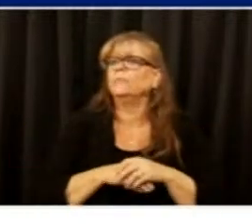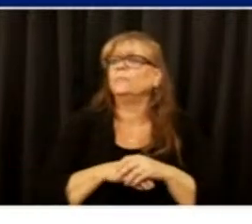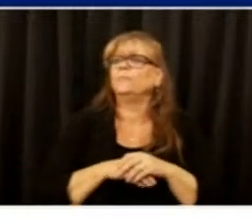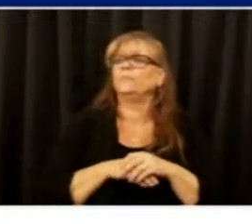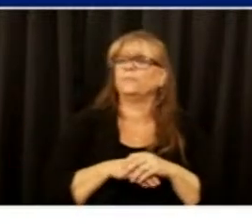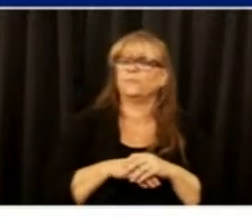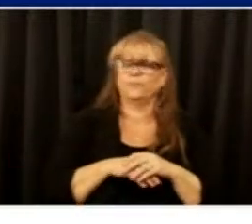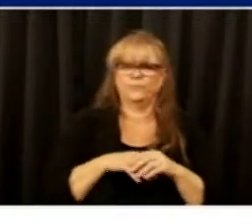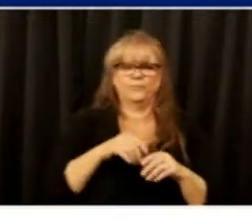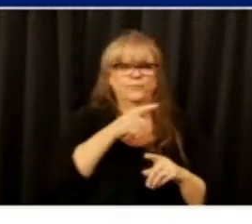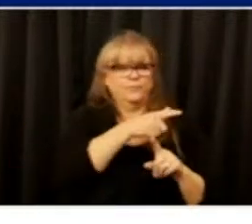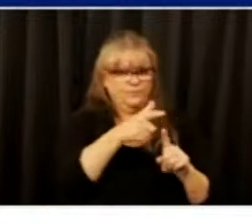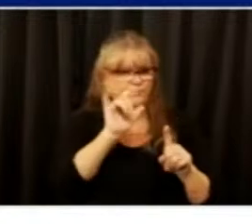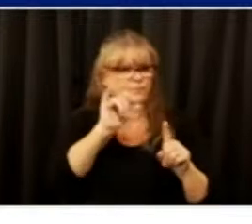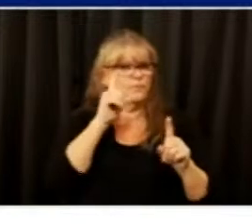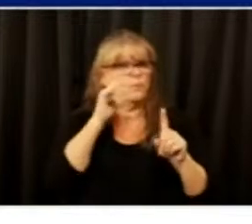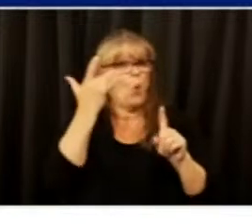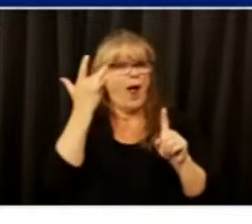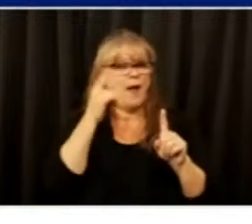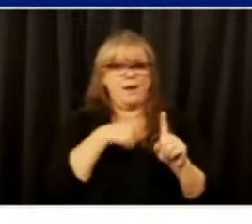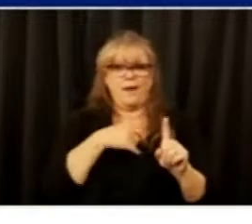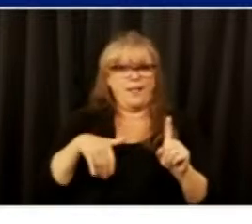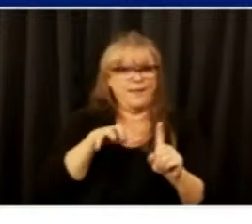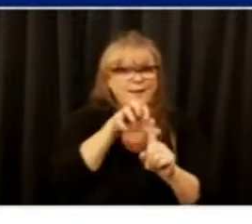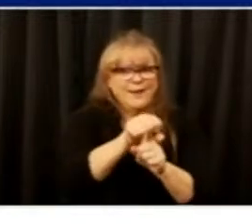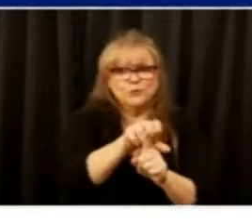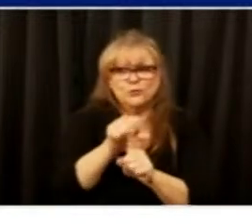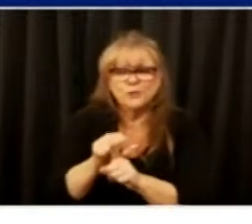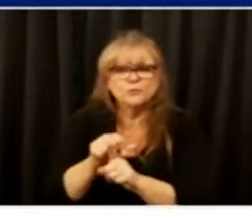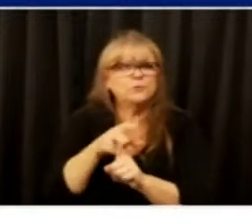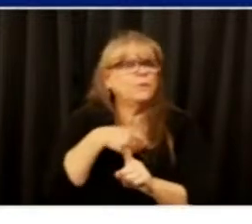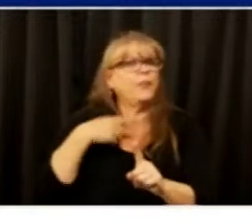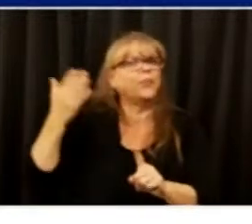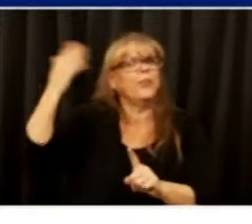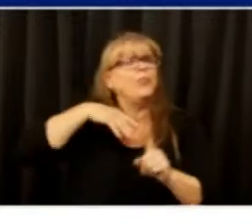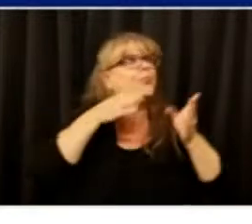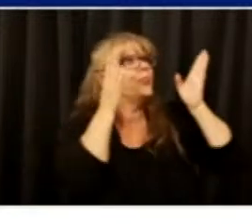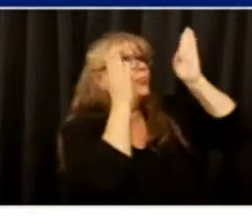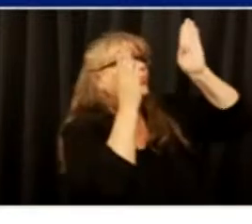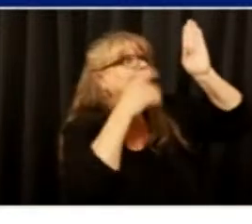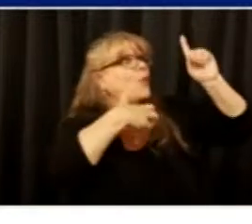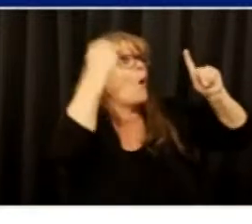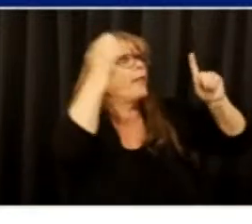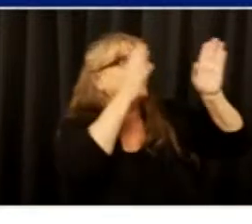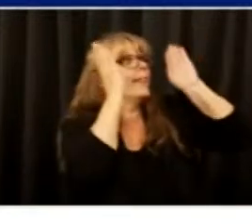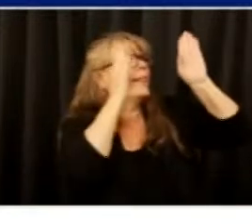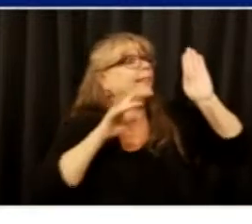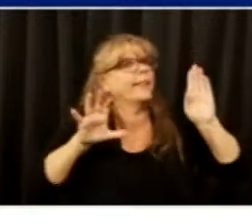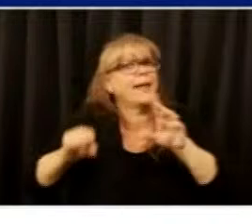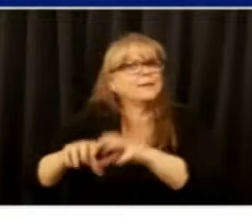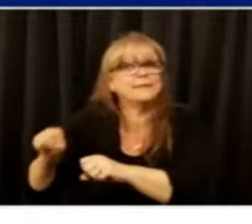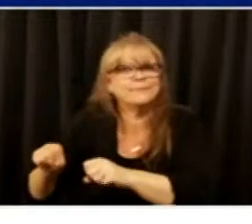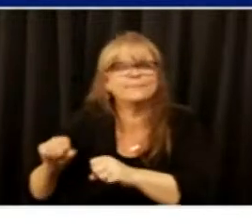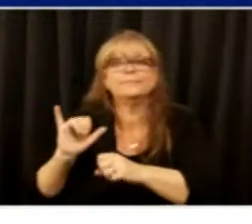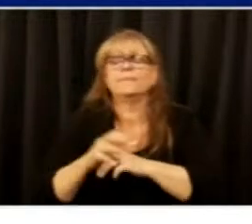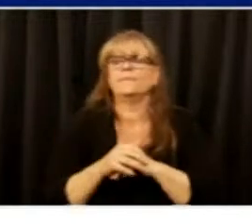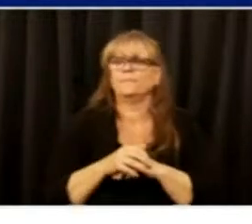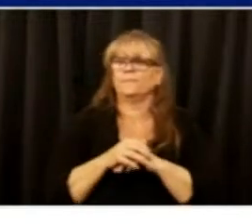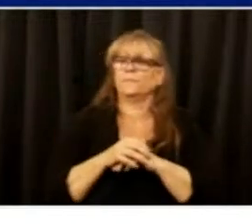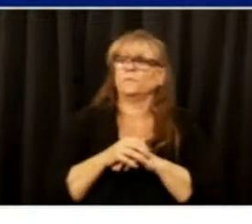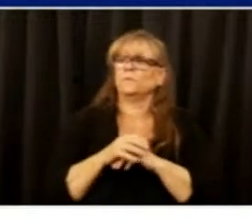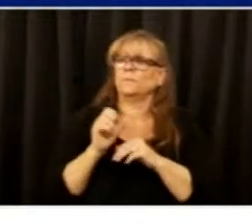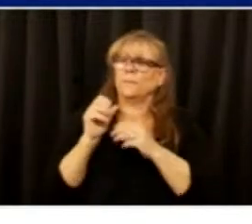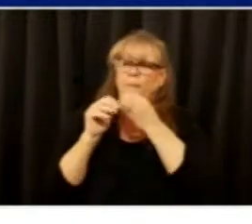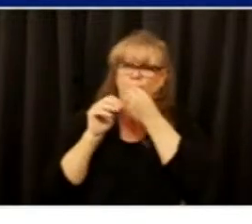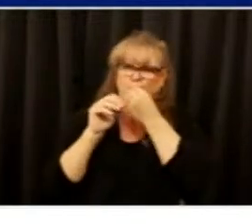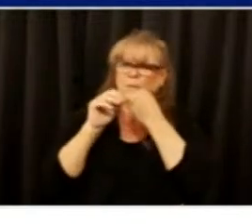many cases are occurring, and when we're not detecting those cases, we're not intervening on those cases and disrupting transmission. So of course, vaccination is going to